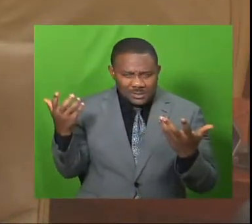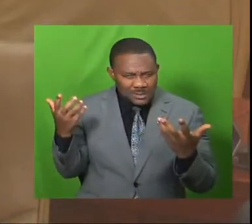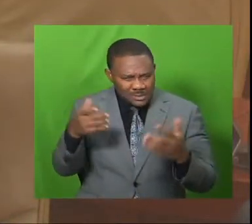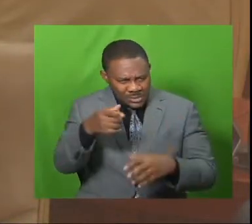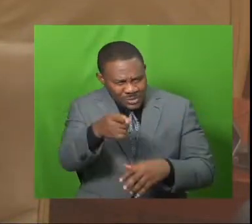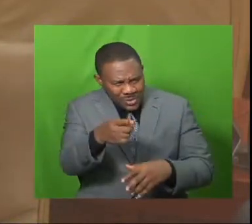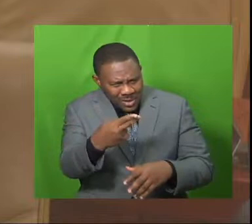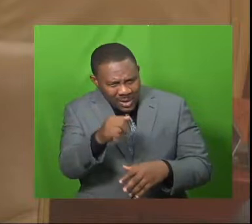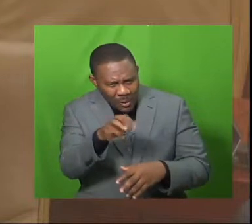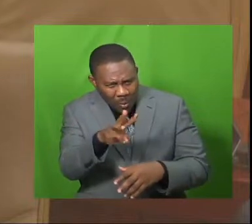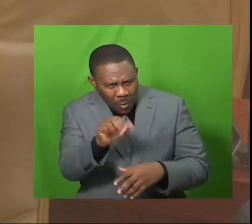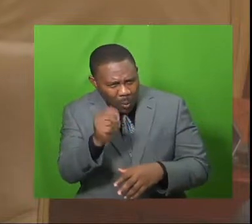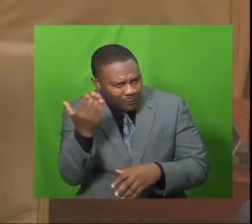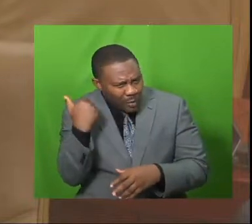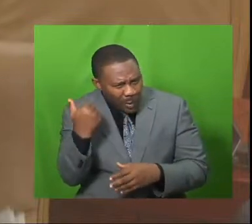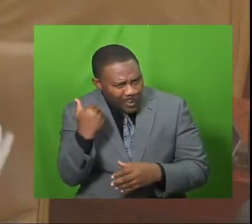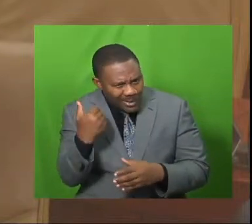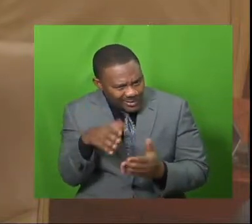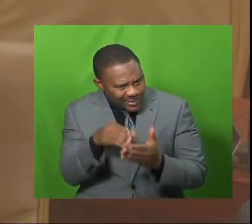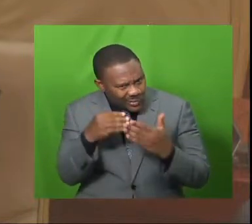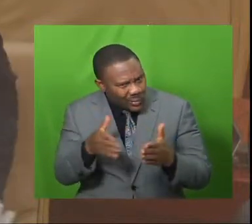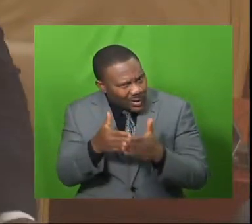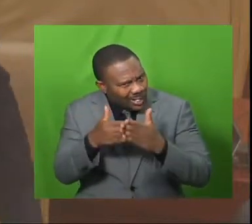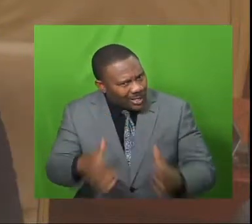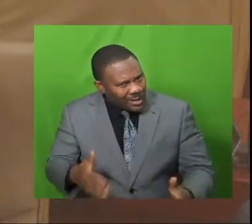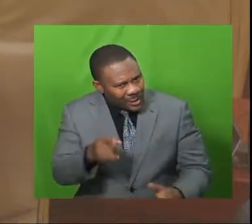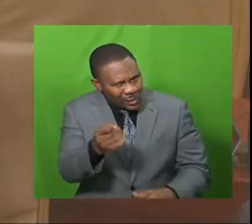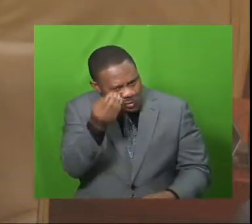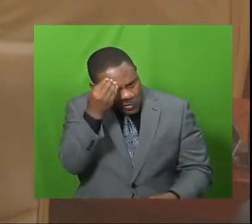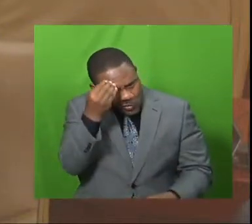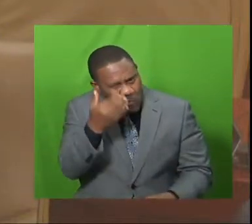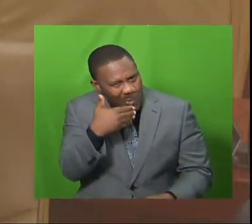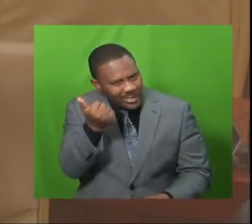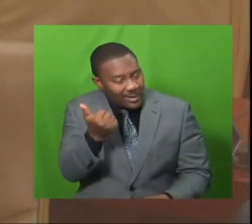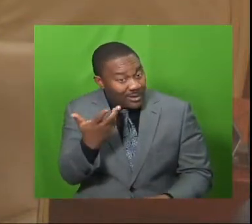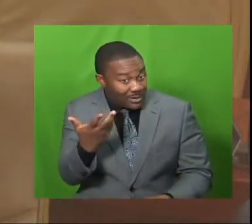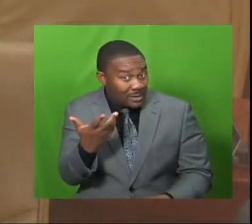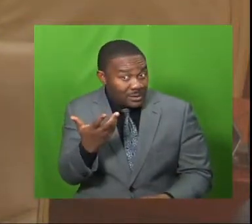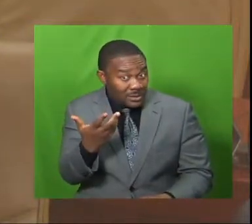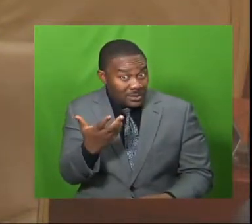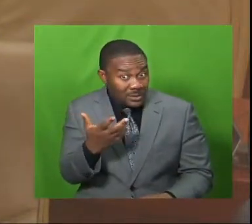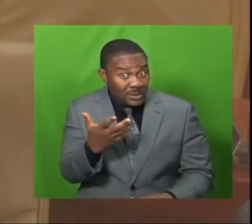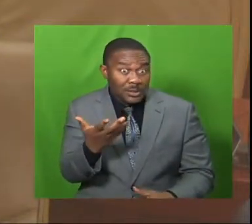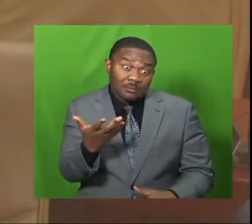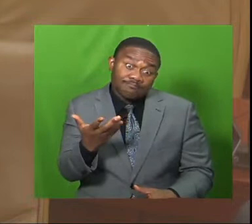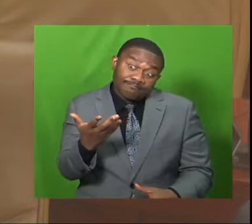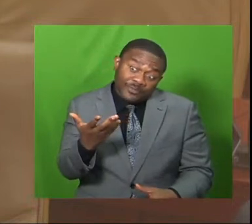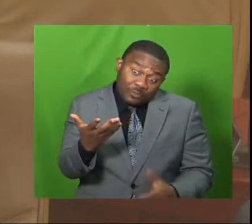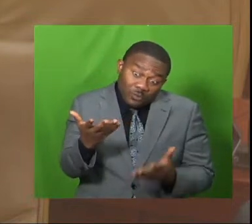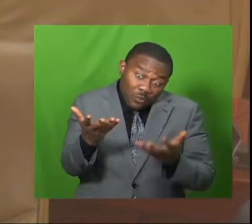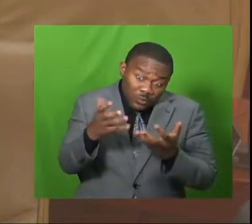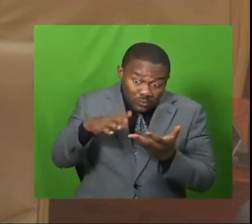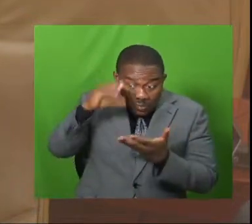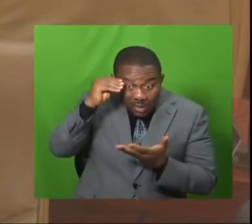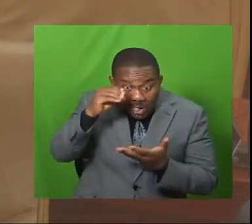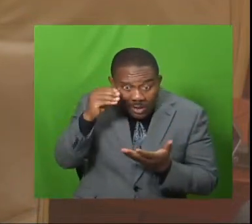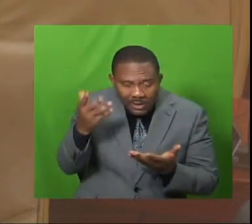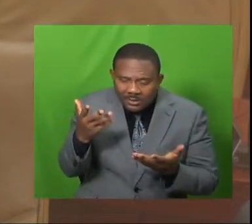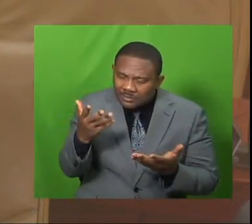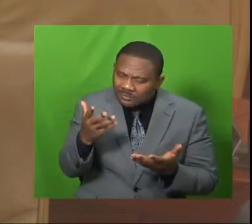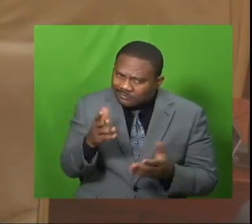better. You should keep quiet if we want to learn and learn well. Your silence is required. Mr. Speaker, we listen to